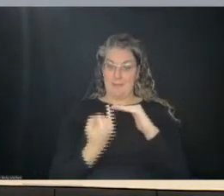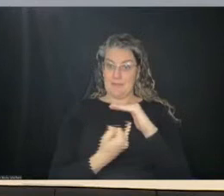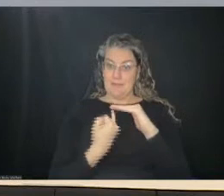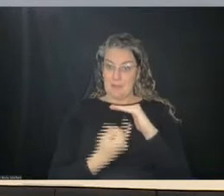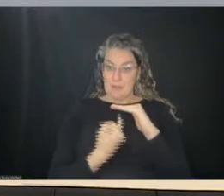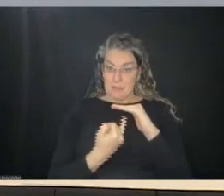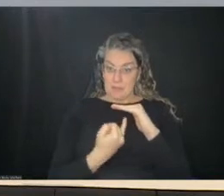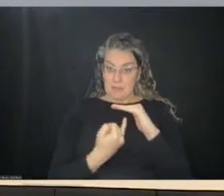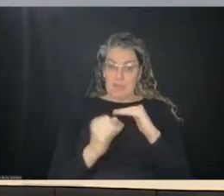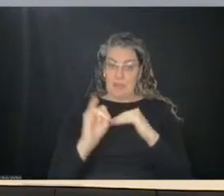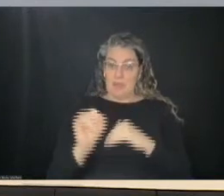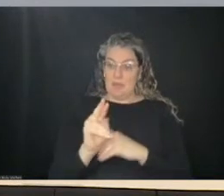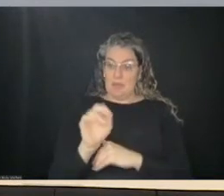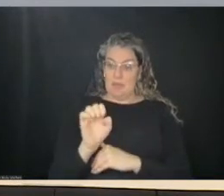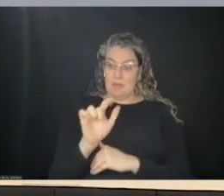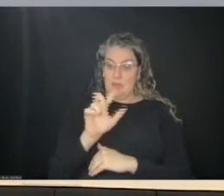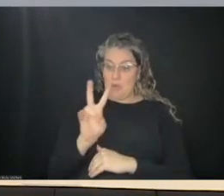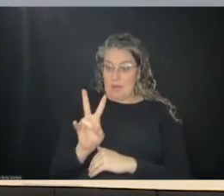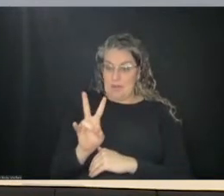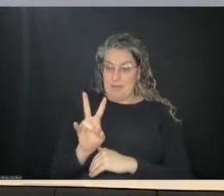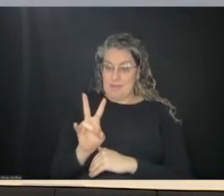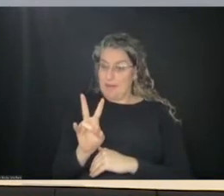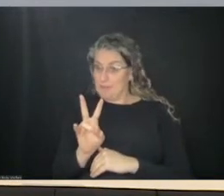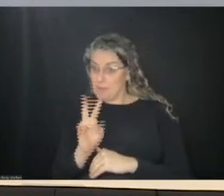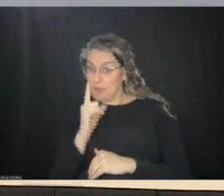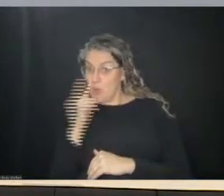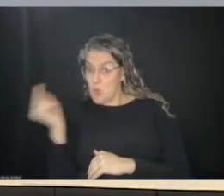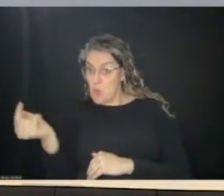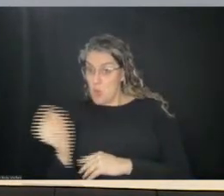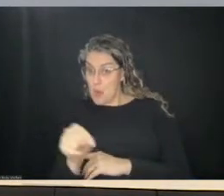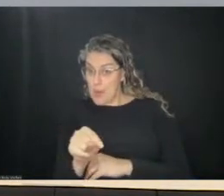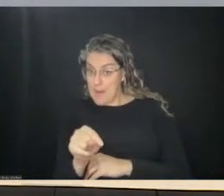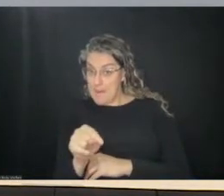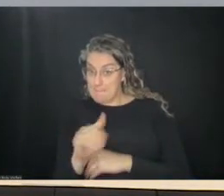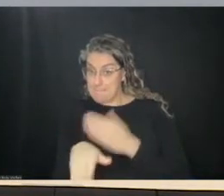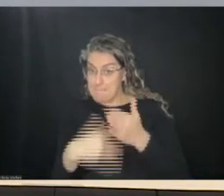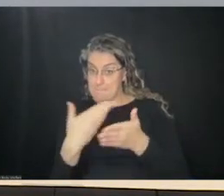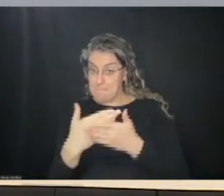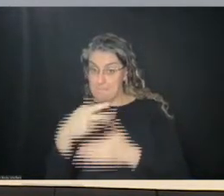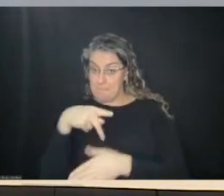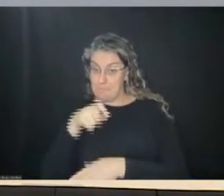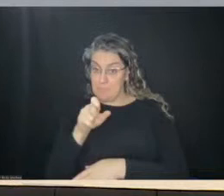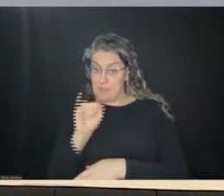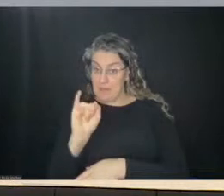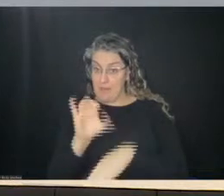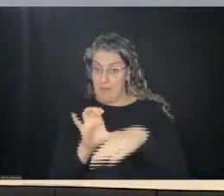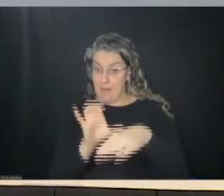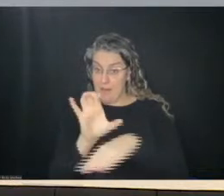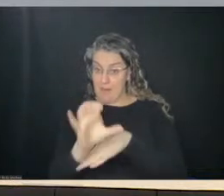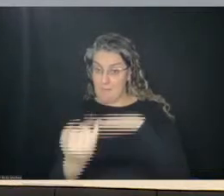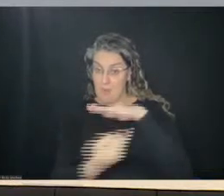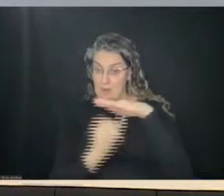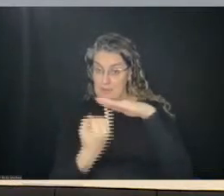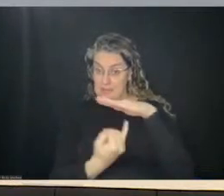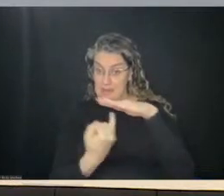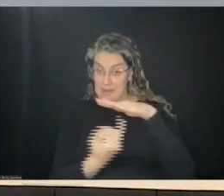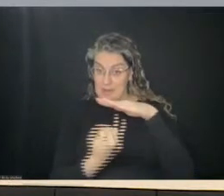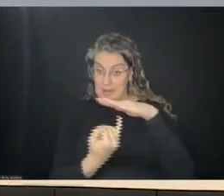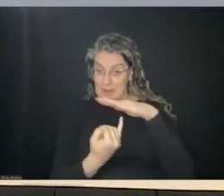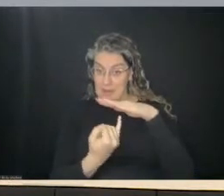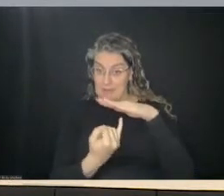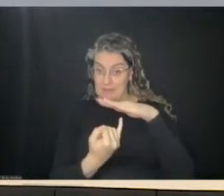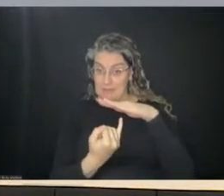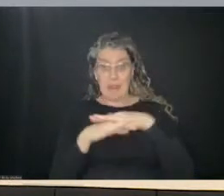June 27th. All travelers who come to PEI and must self-isolate will be required to isolate for a period of